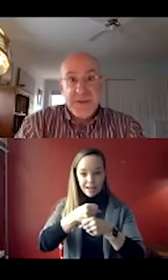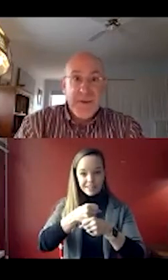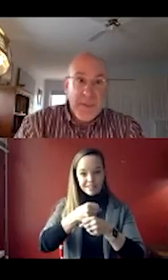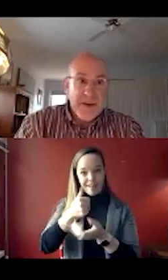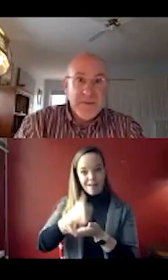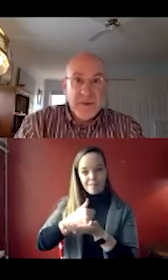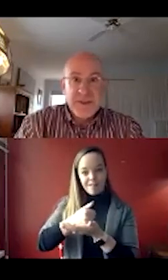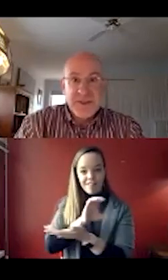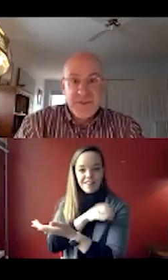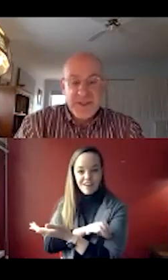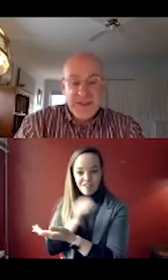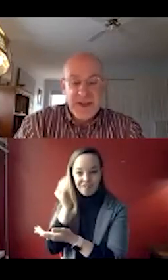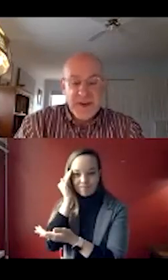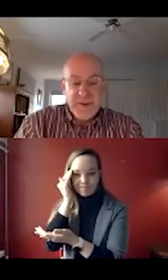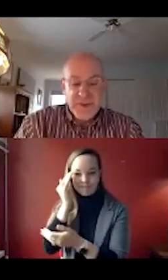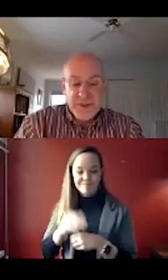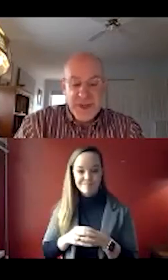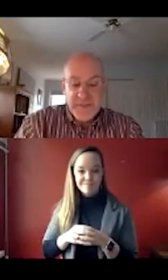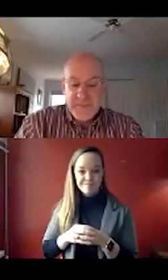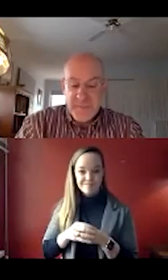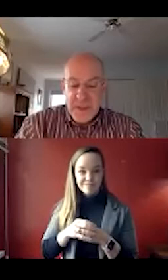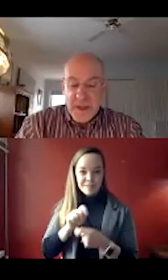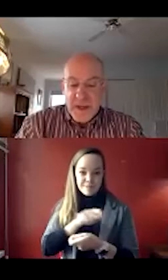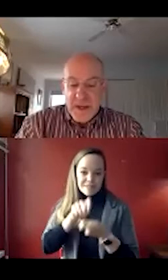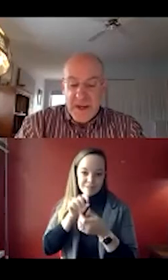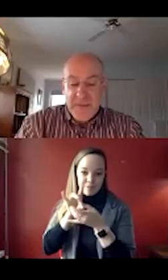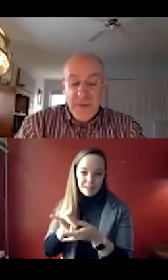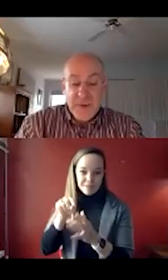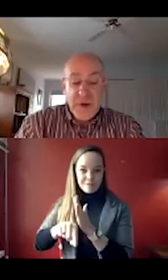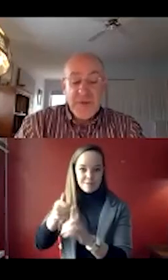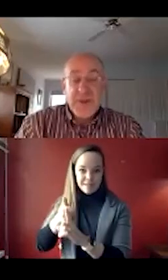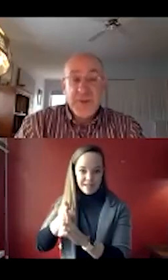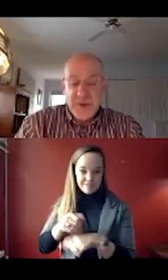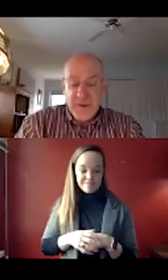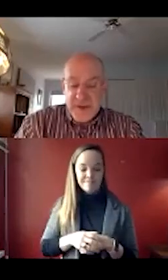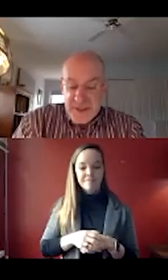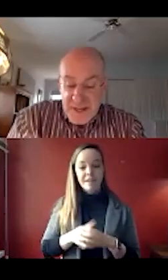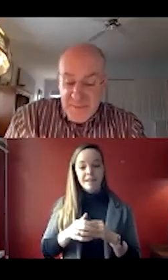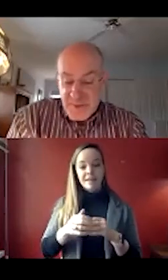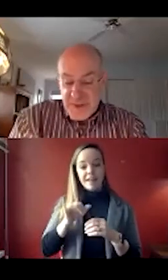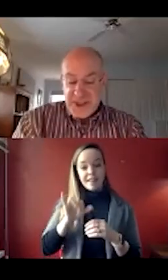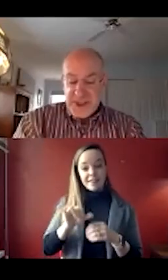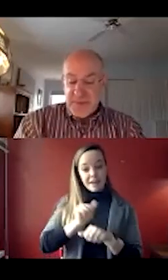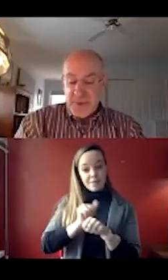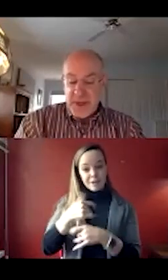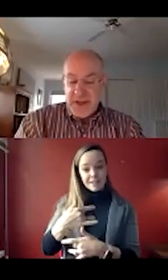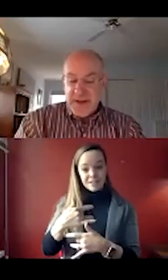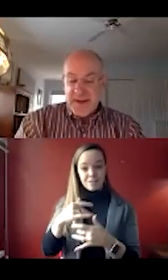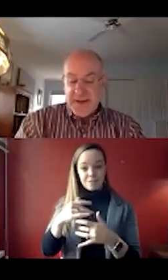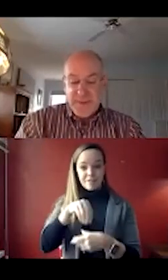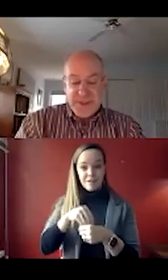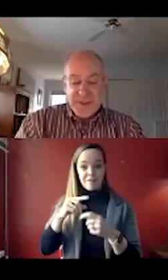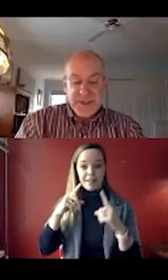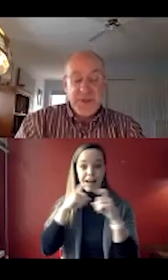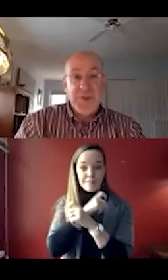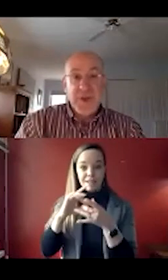insights, of course, especially in the area of suicide. Most often this work involves the complex relationship between